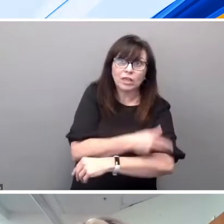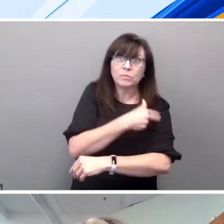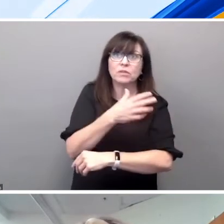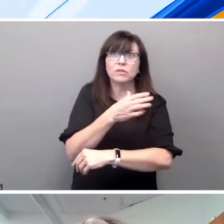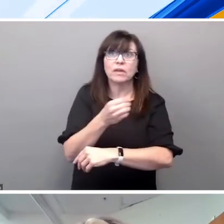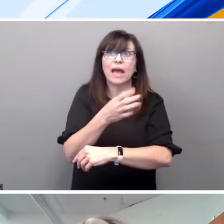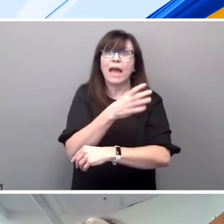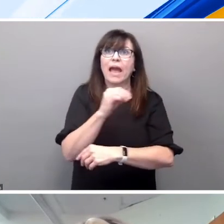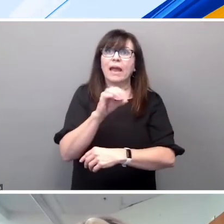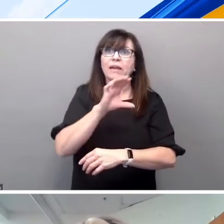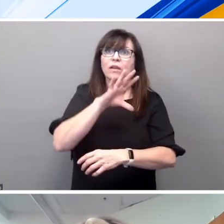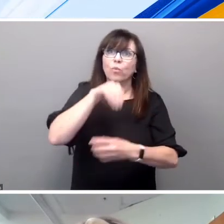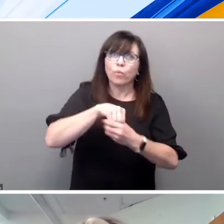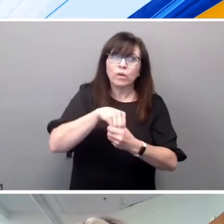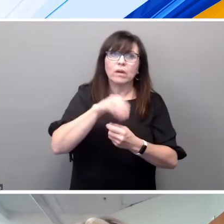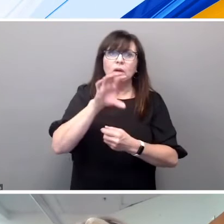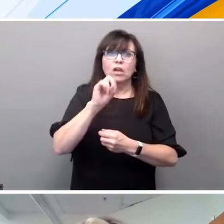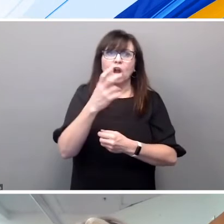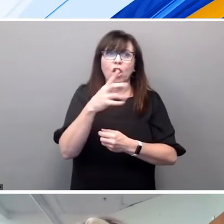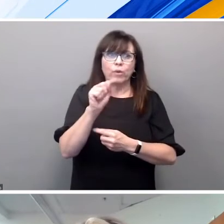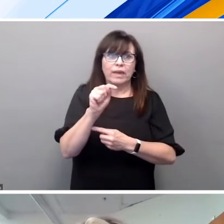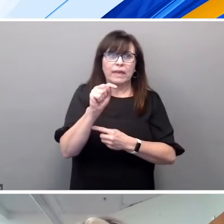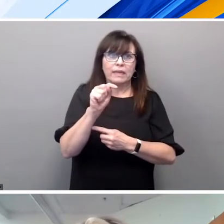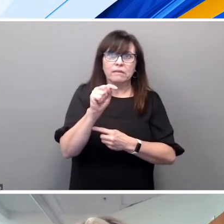care facilities to be fully vaccinated.